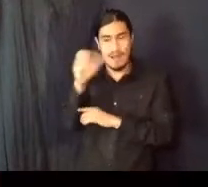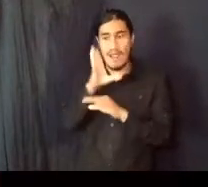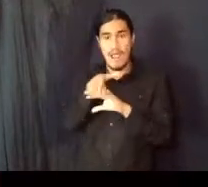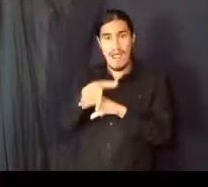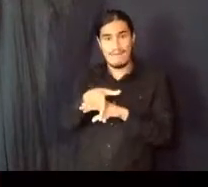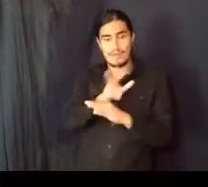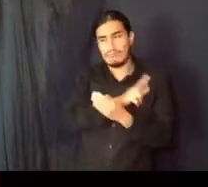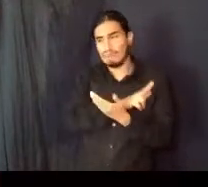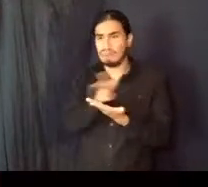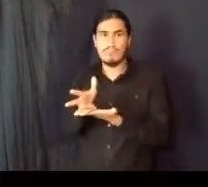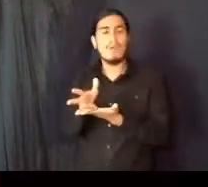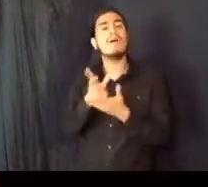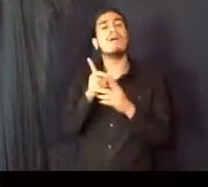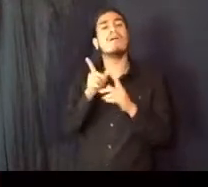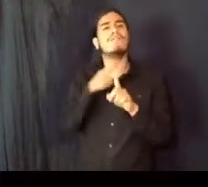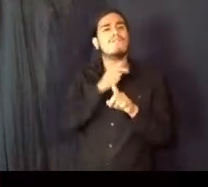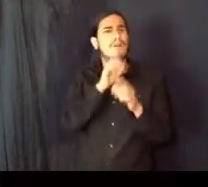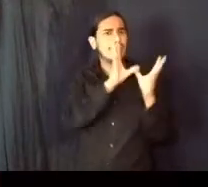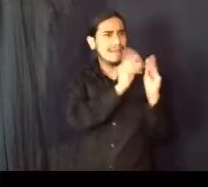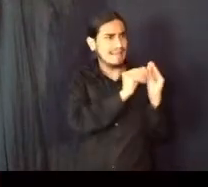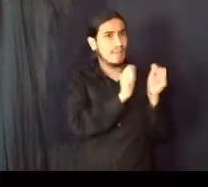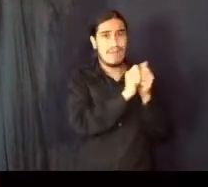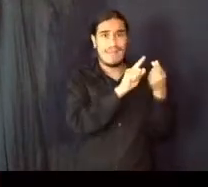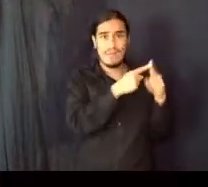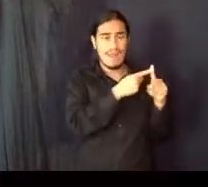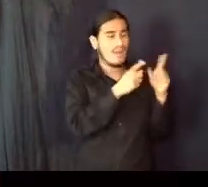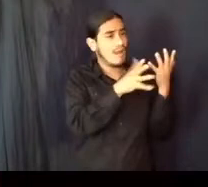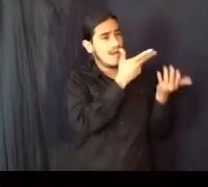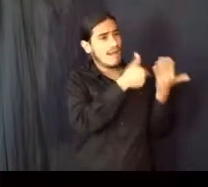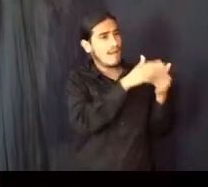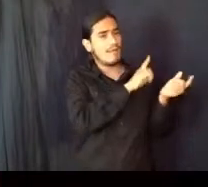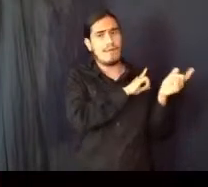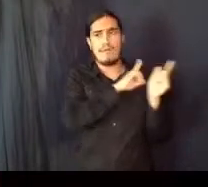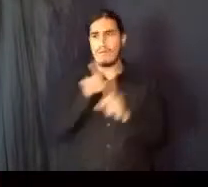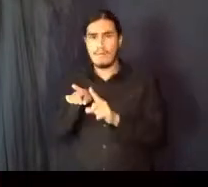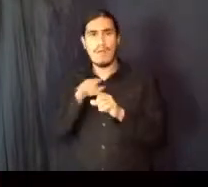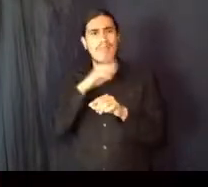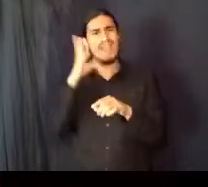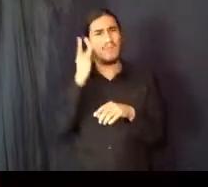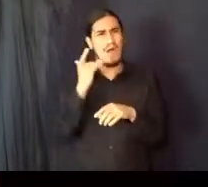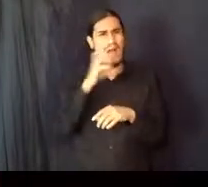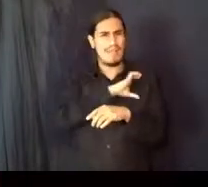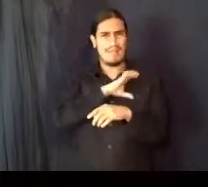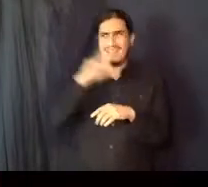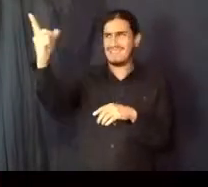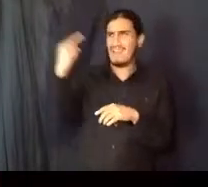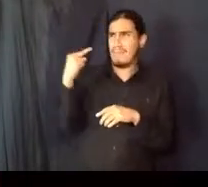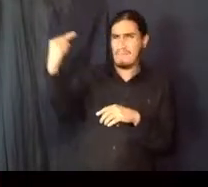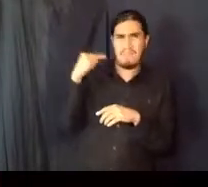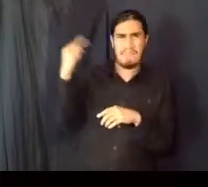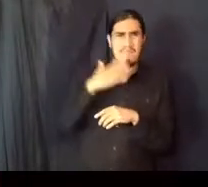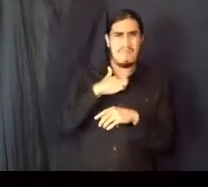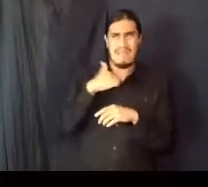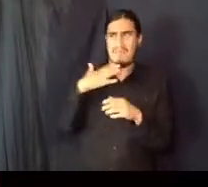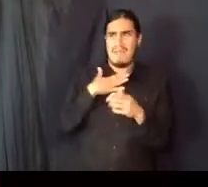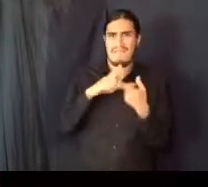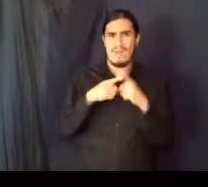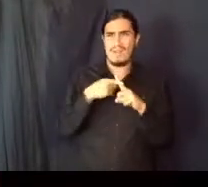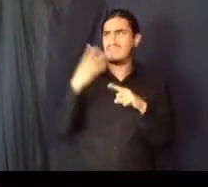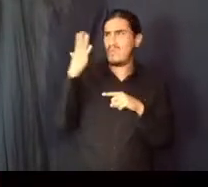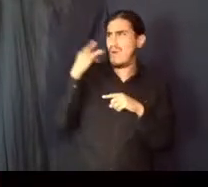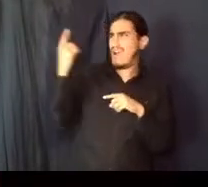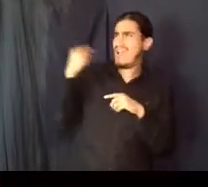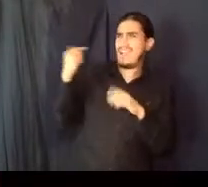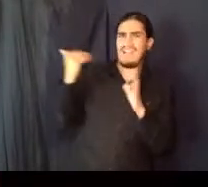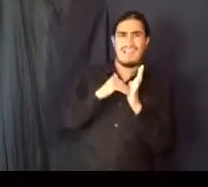with a friend and asked why the police only checks on him and his friends, explained that he was aggressively pushed out of the tram and then